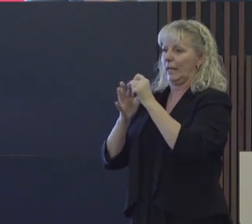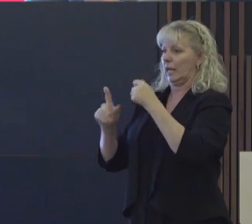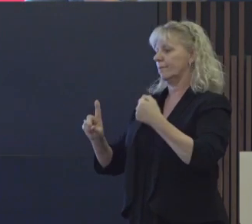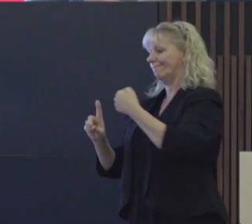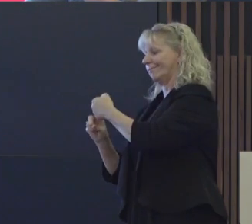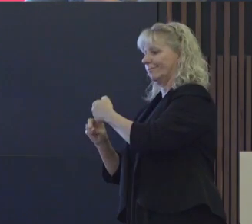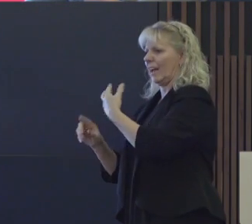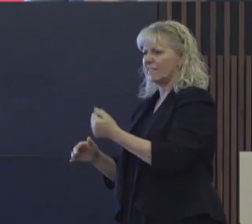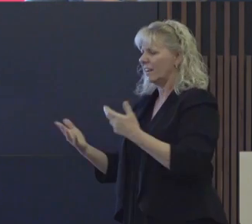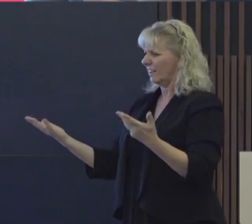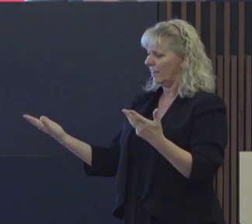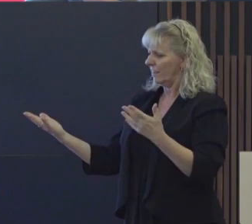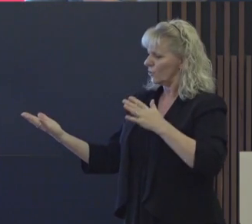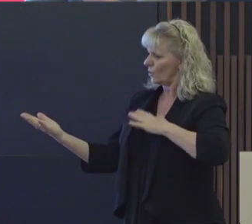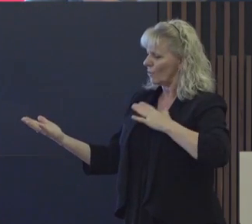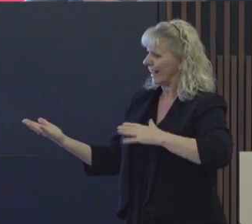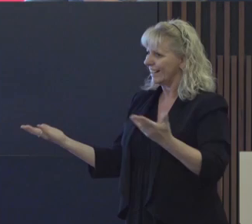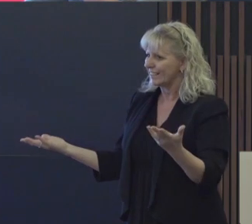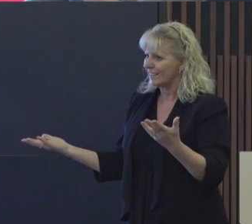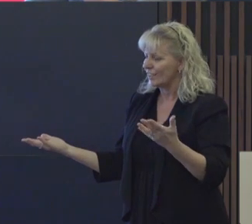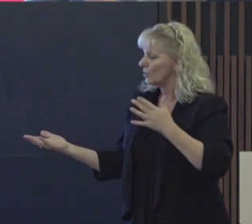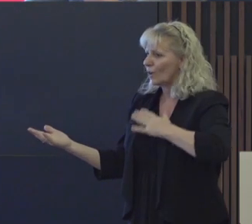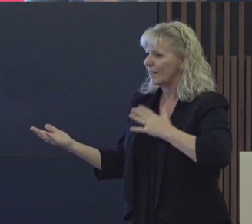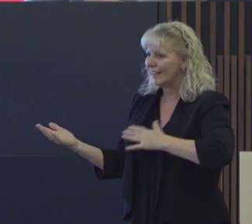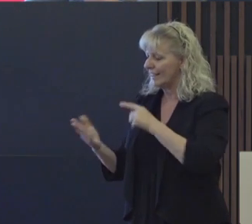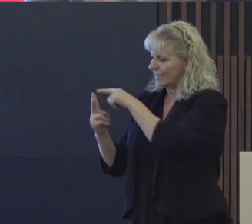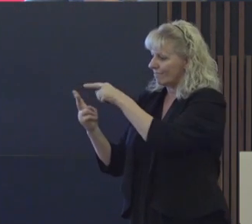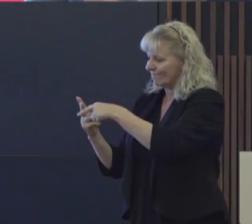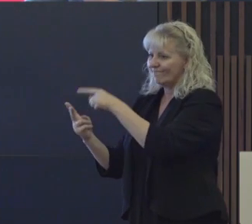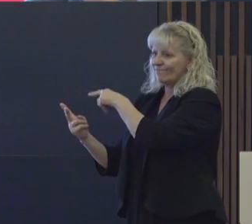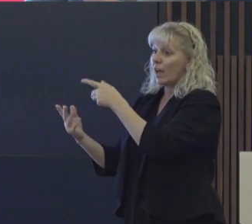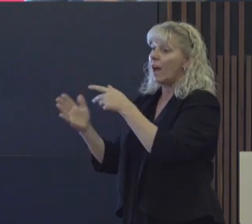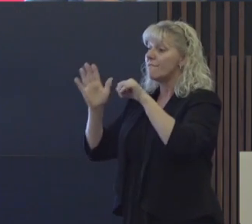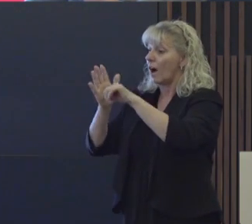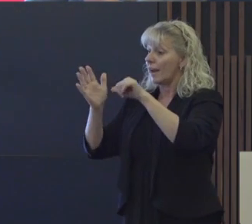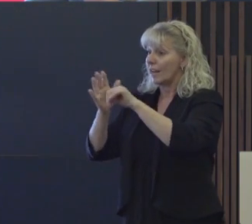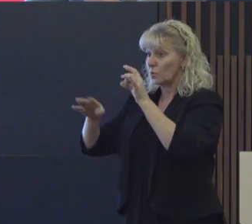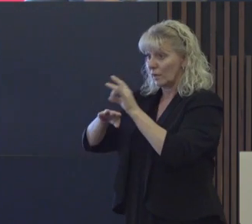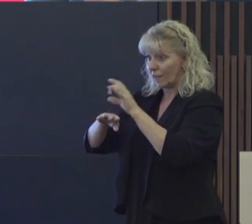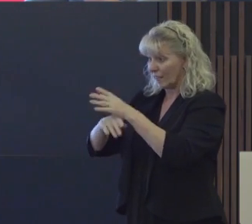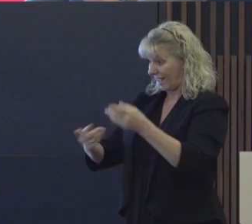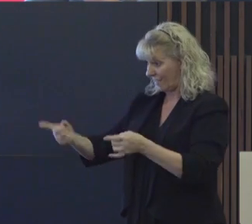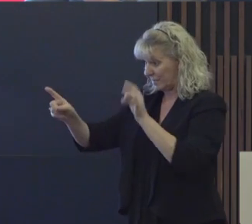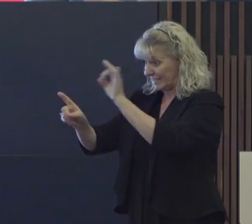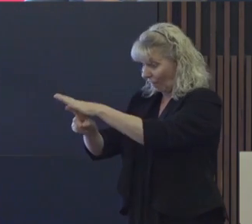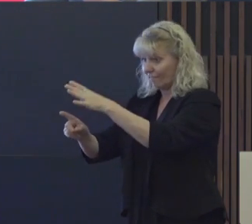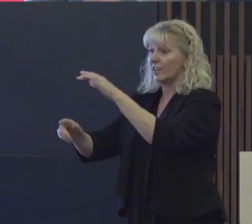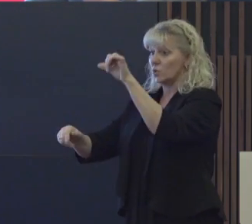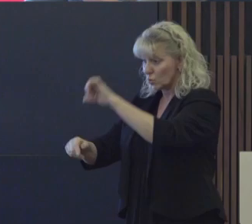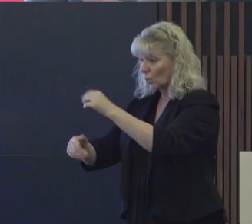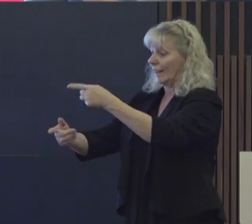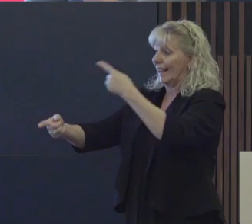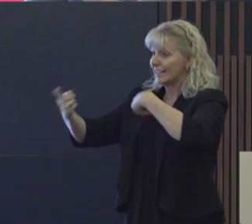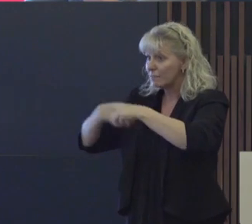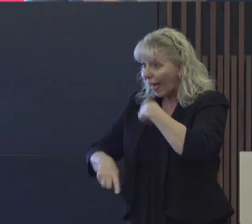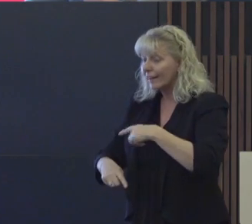And I said to her, you didn't need to do that because, one, the financial counsellor is meant to be telling you that